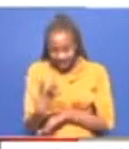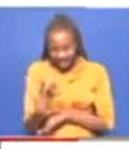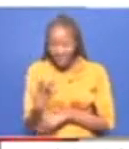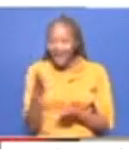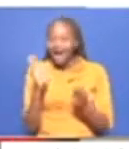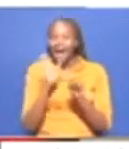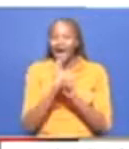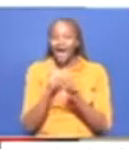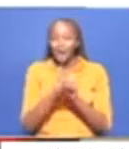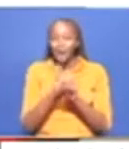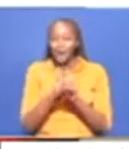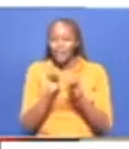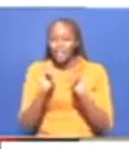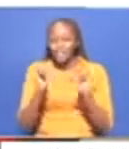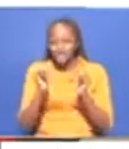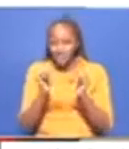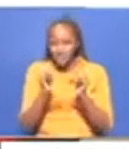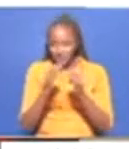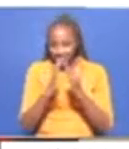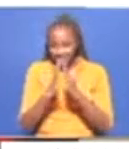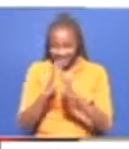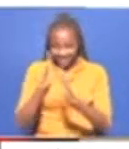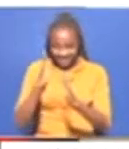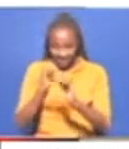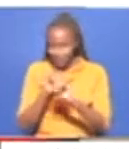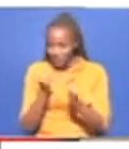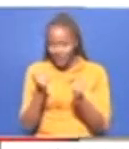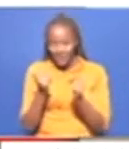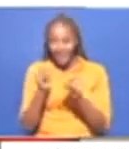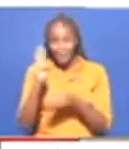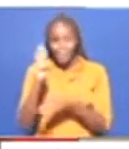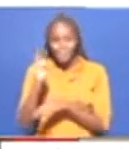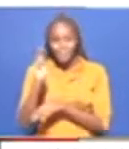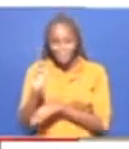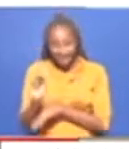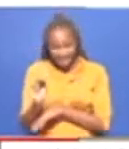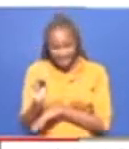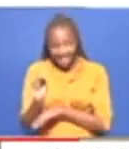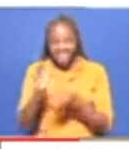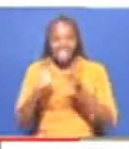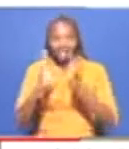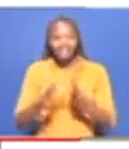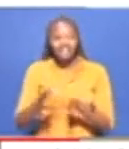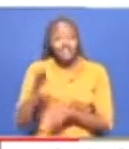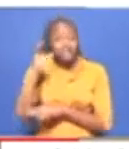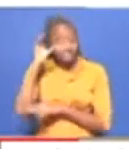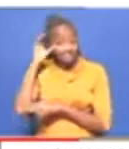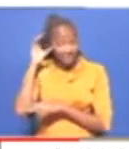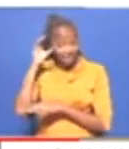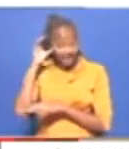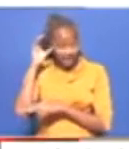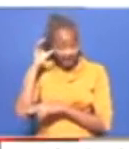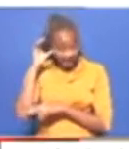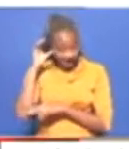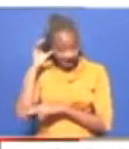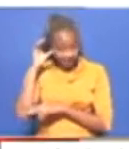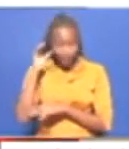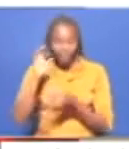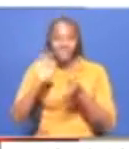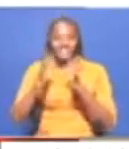A lot is lined up for you, so keep tuned. My name is Bentro Njue, and Caro Njoroge will be assisting us with the sign